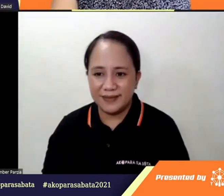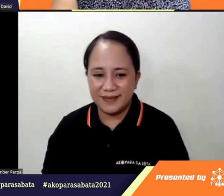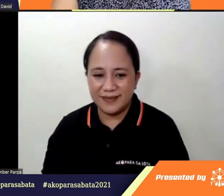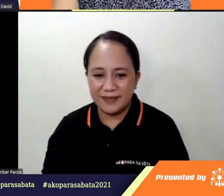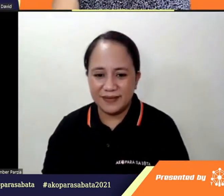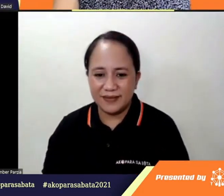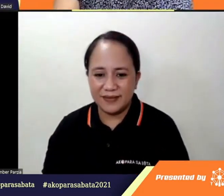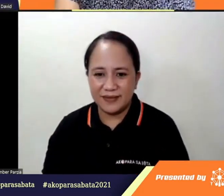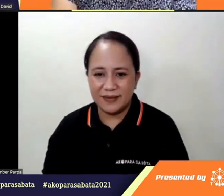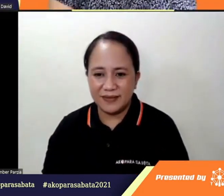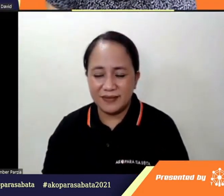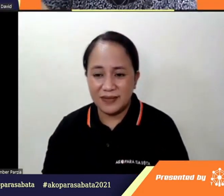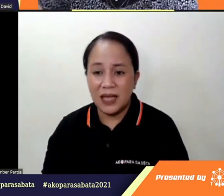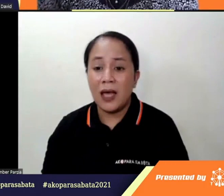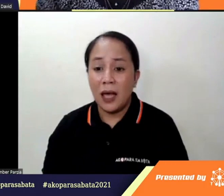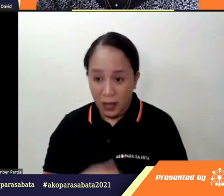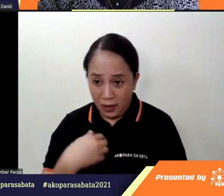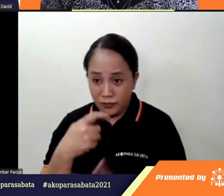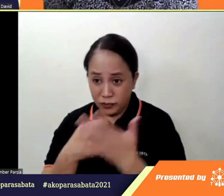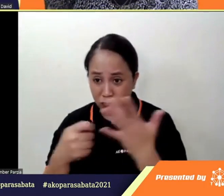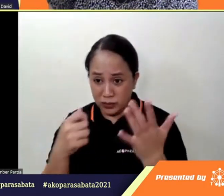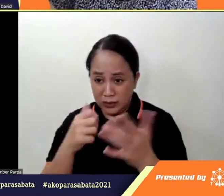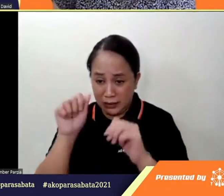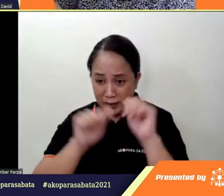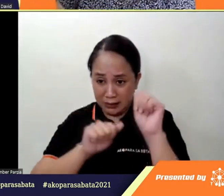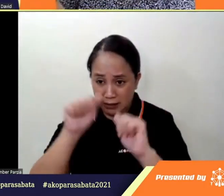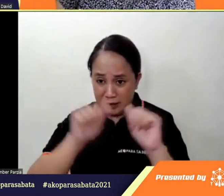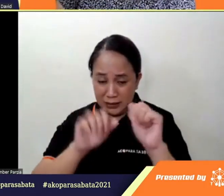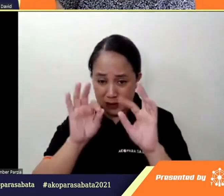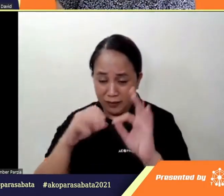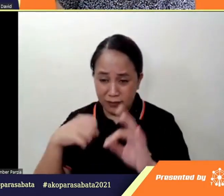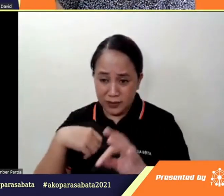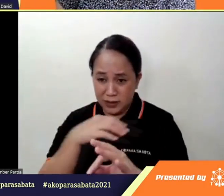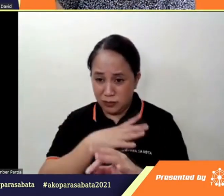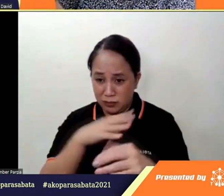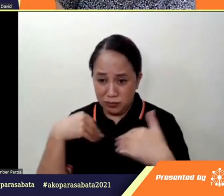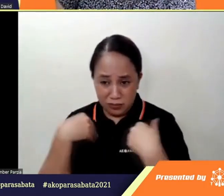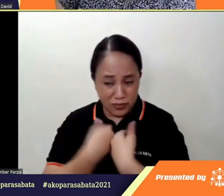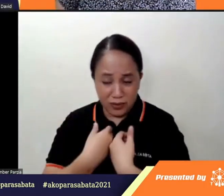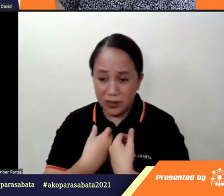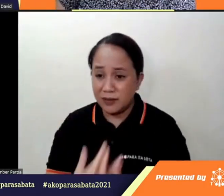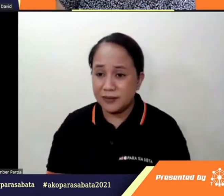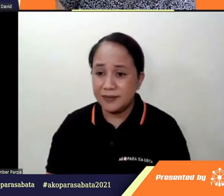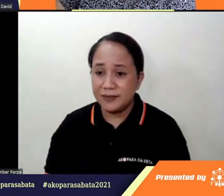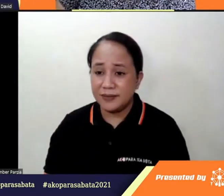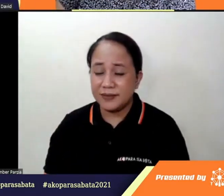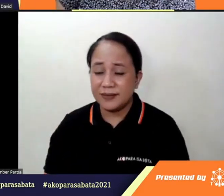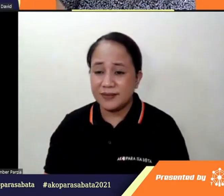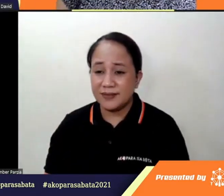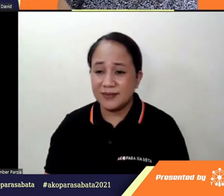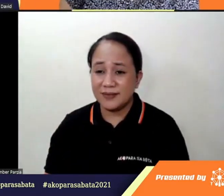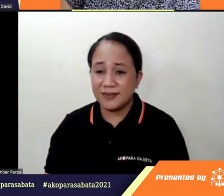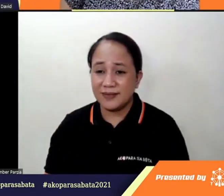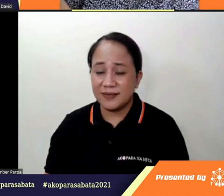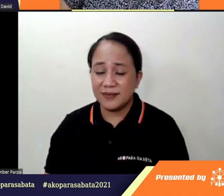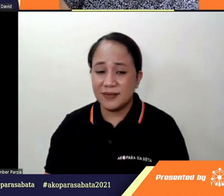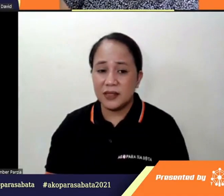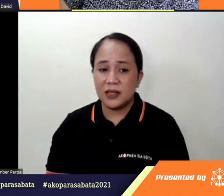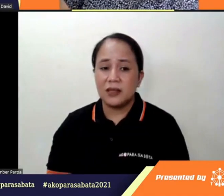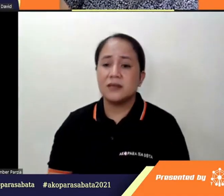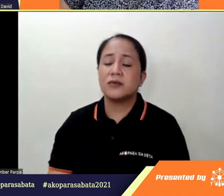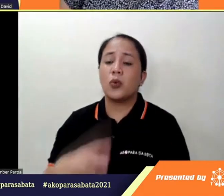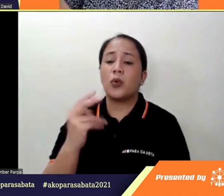there a tool? Is there a tool to assess if the staff is really burned out? Yeah. And when should